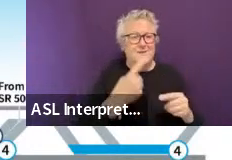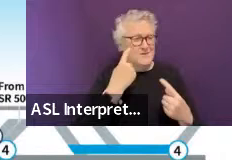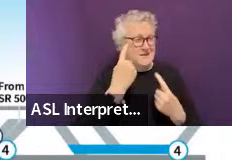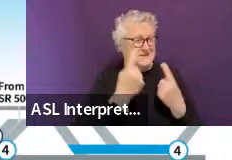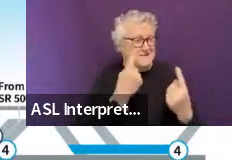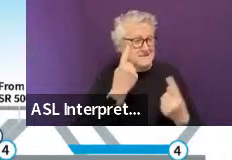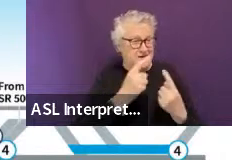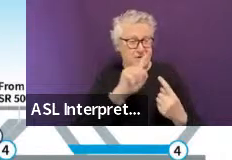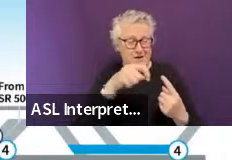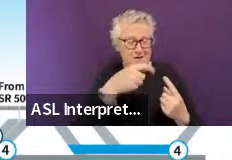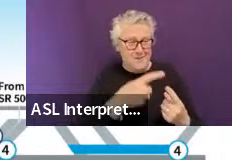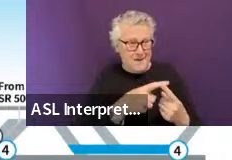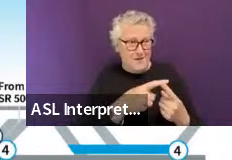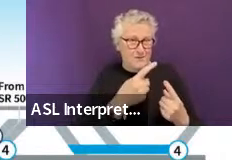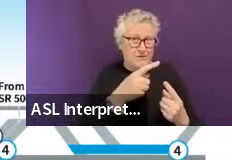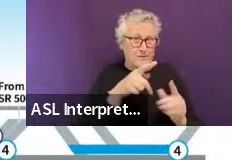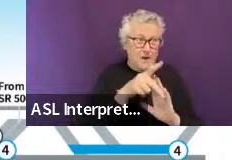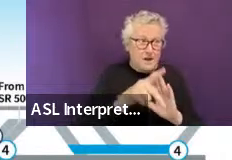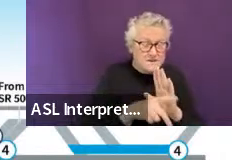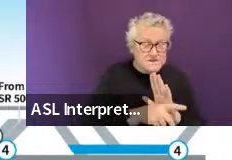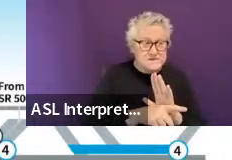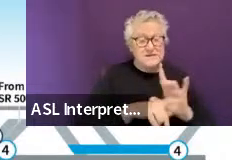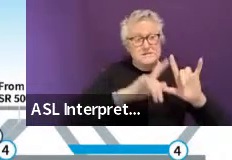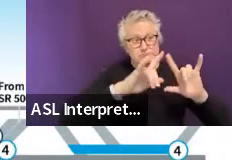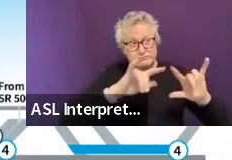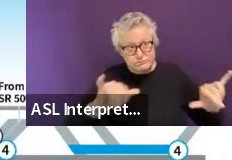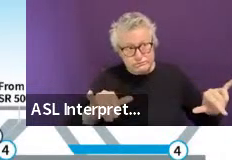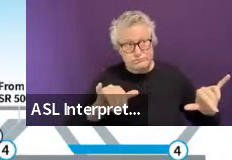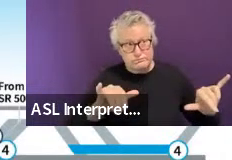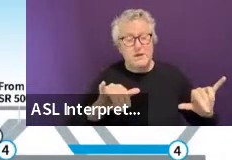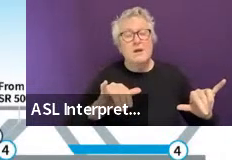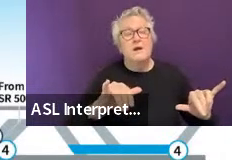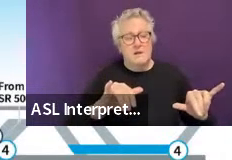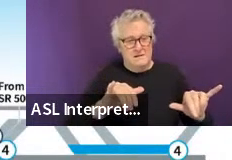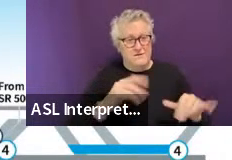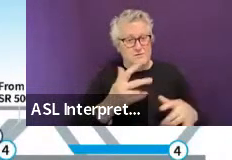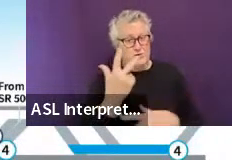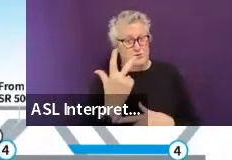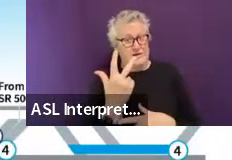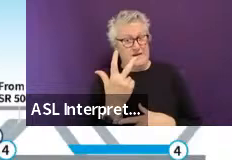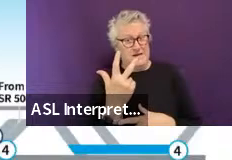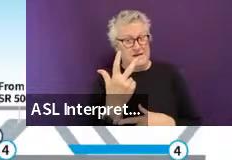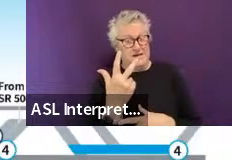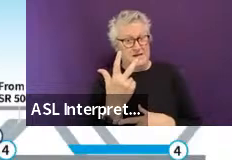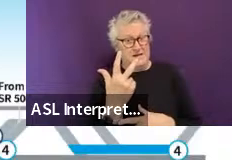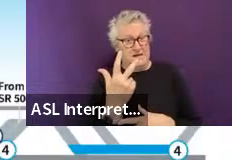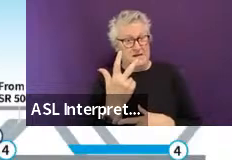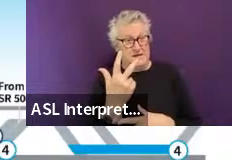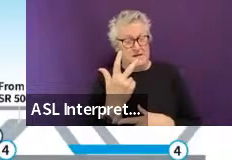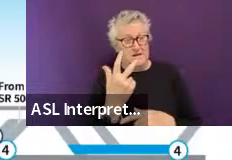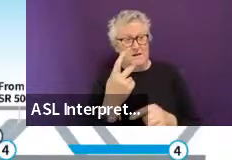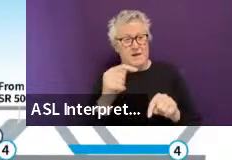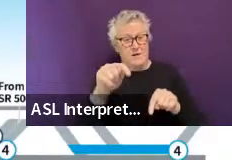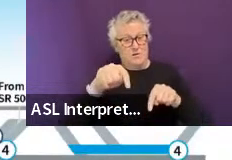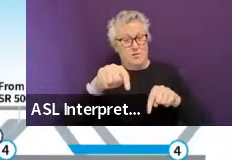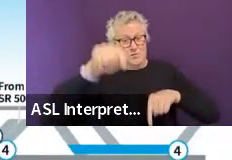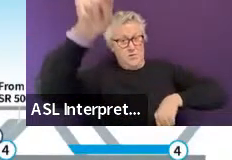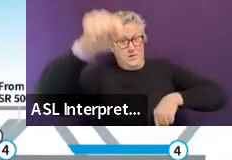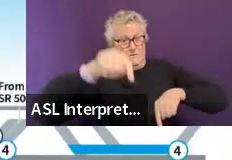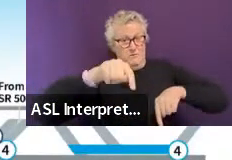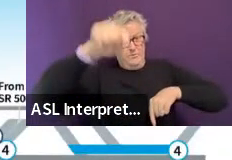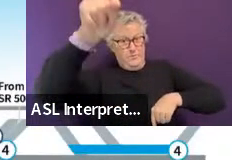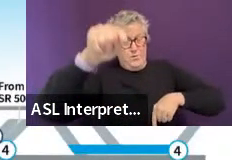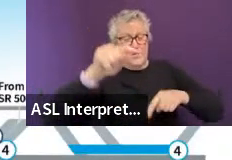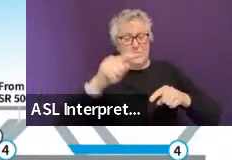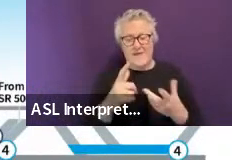3 through lanes in each direction through Portland and north of the river as well. That basic